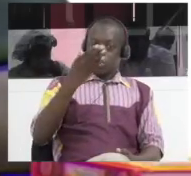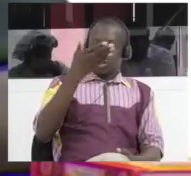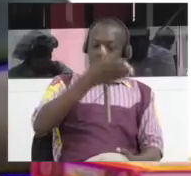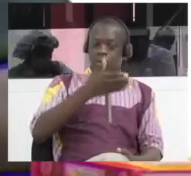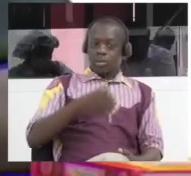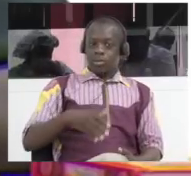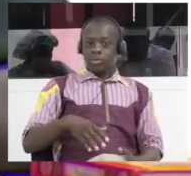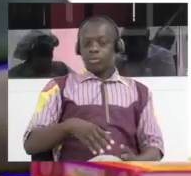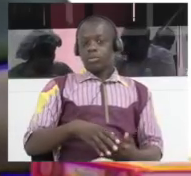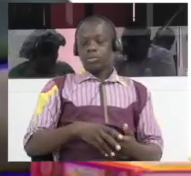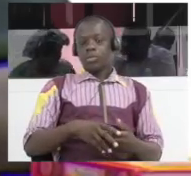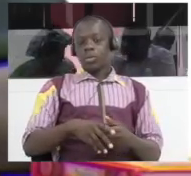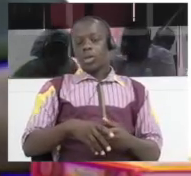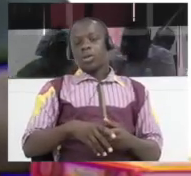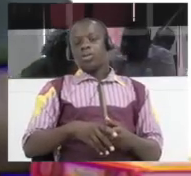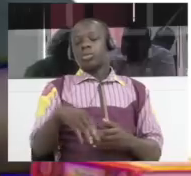State House?